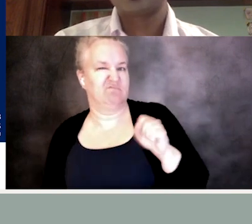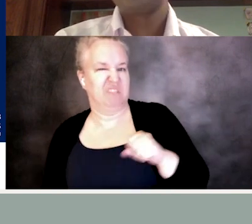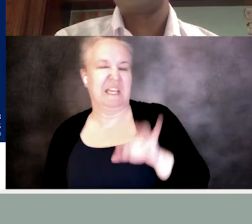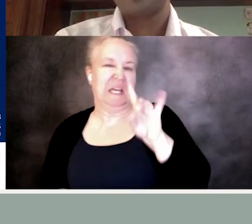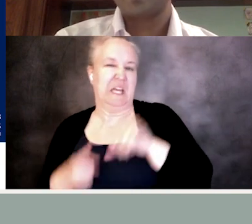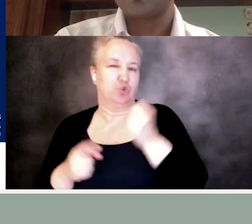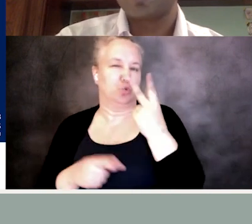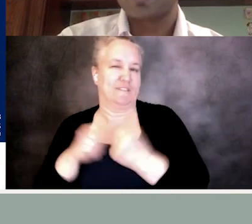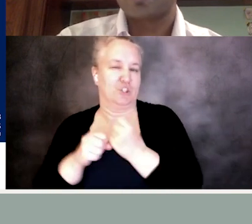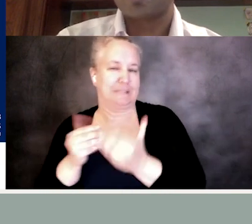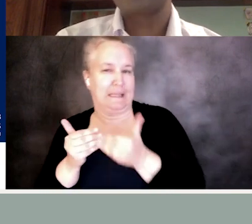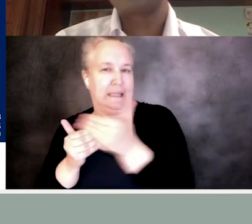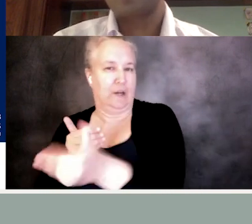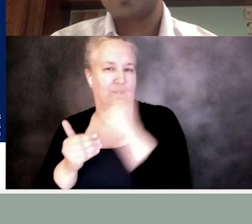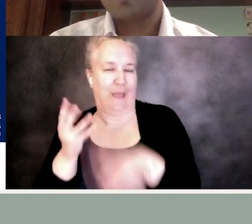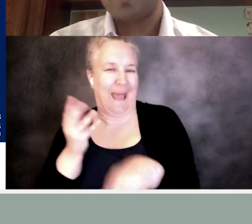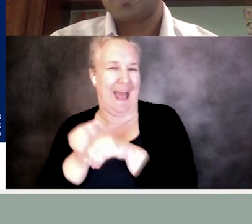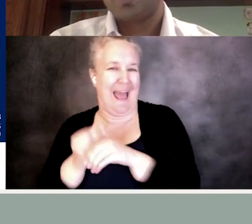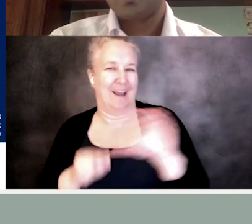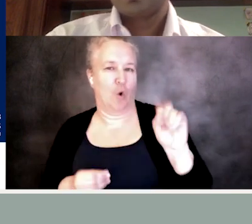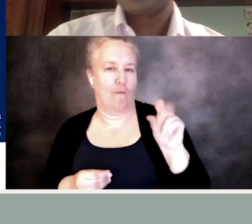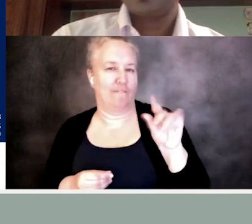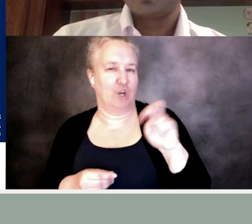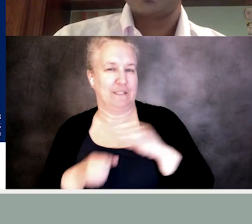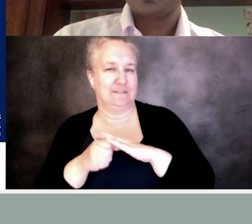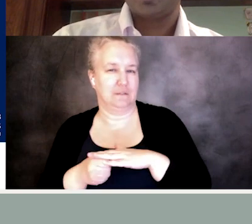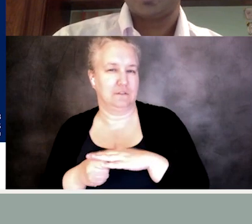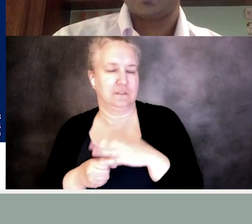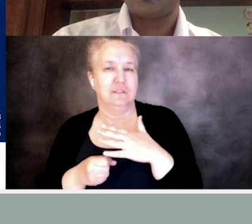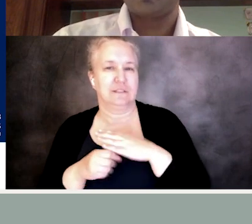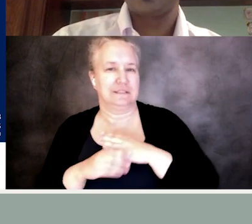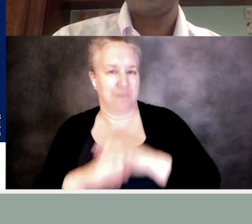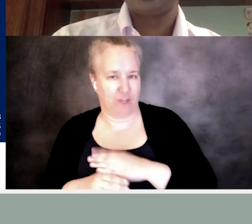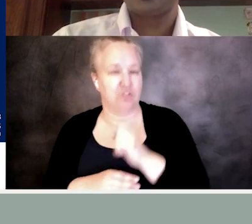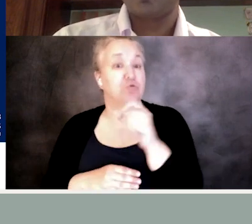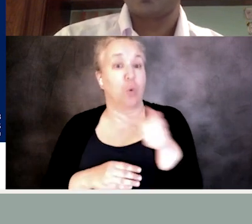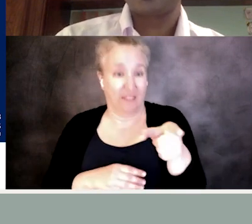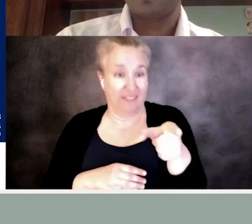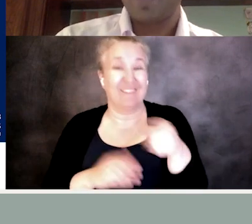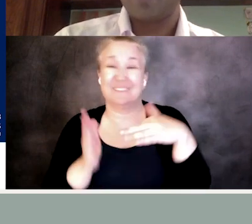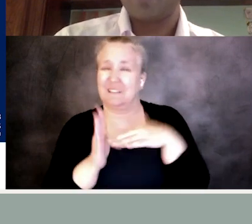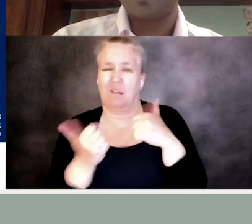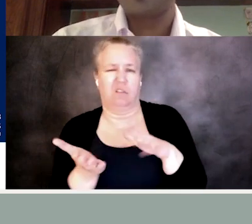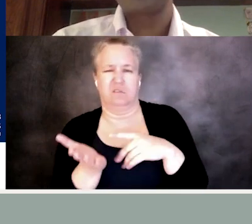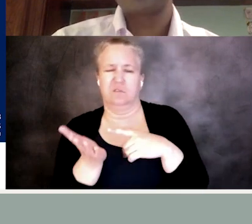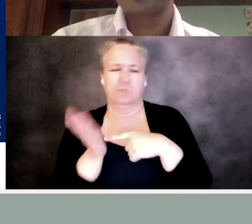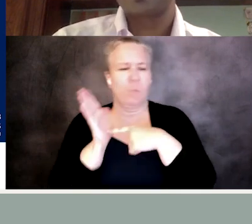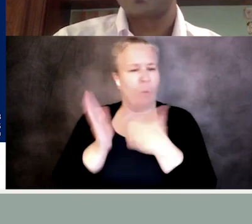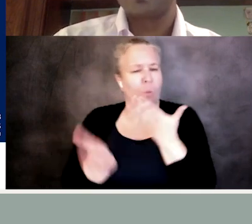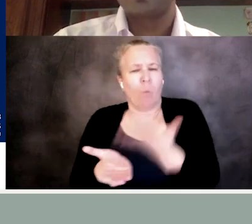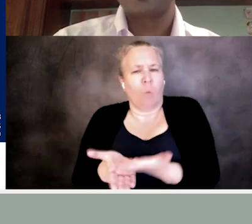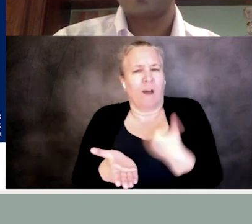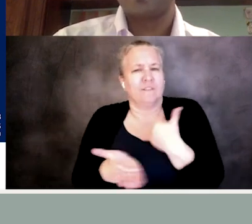years of adding ovarian suppression to tamoxifen. So this study had already shown some benefit, around a